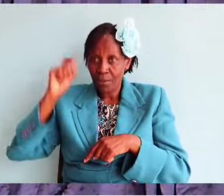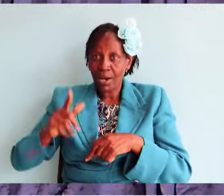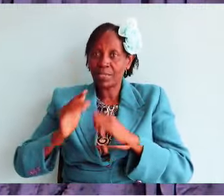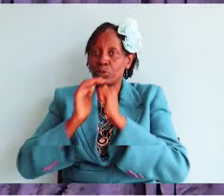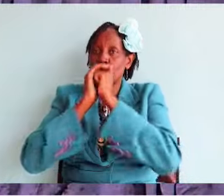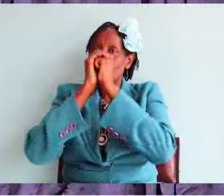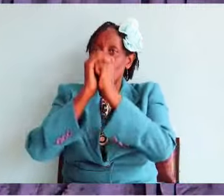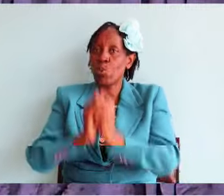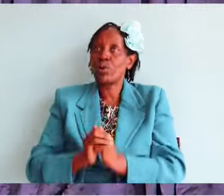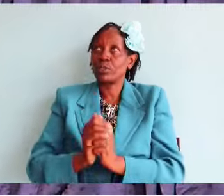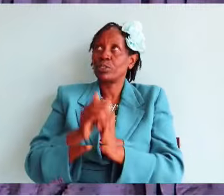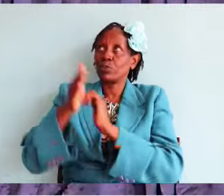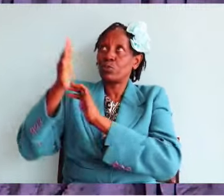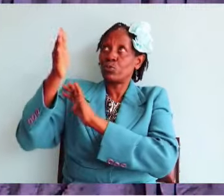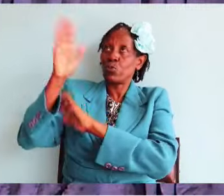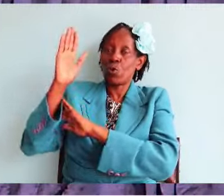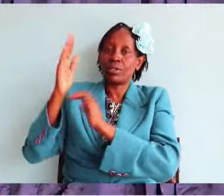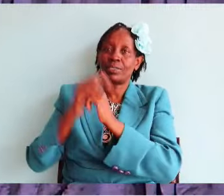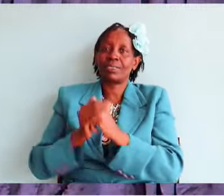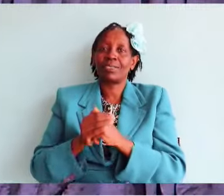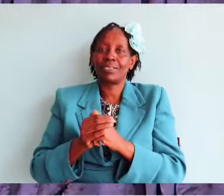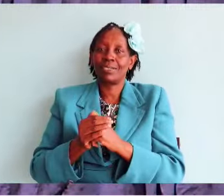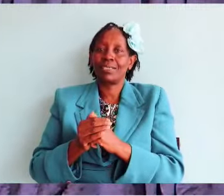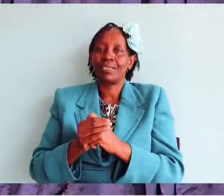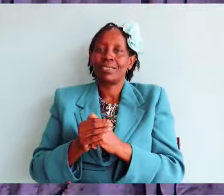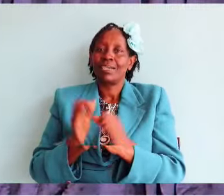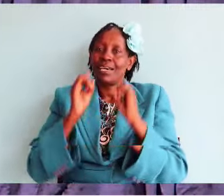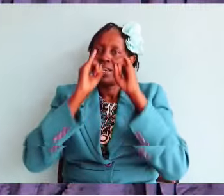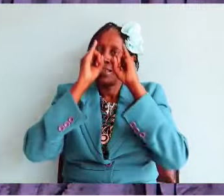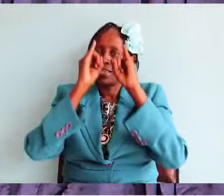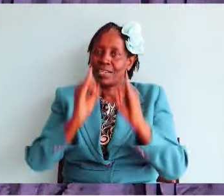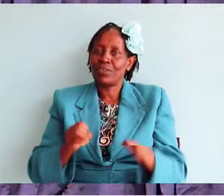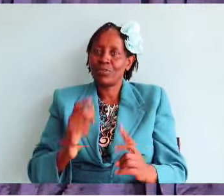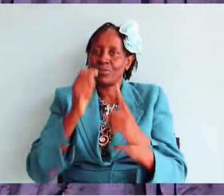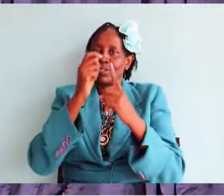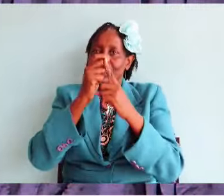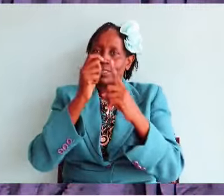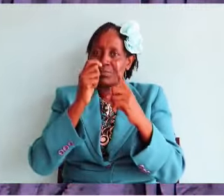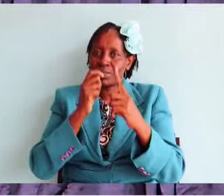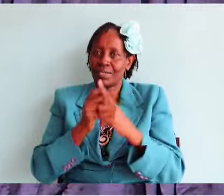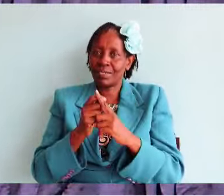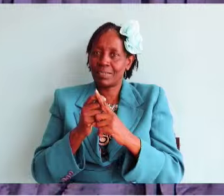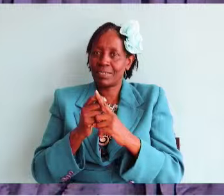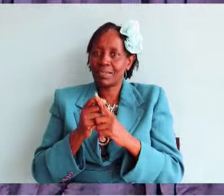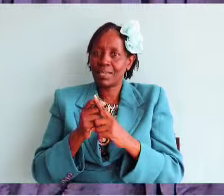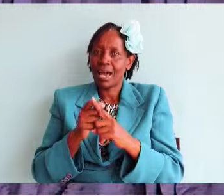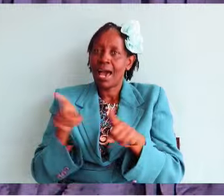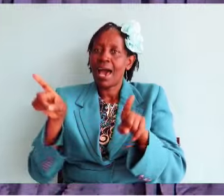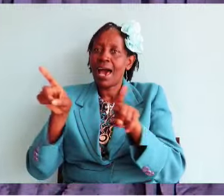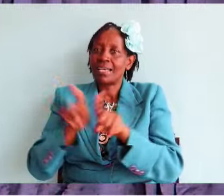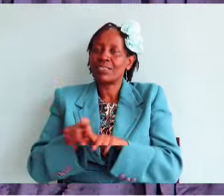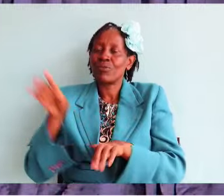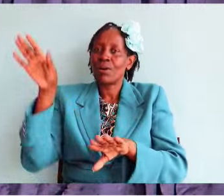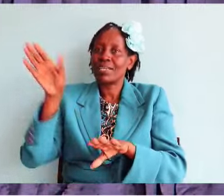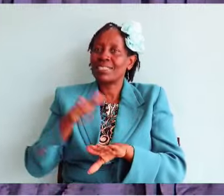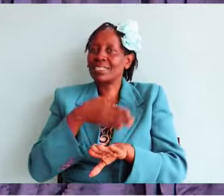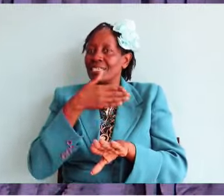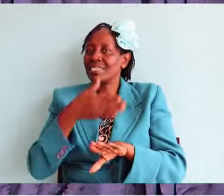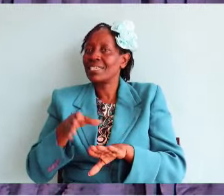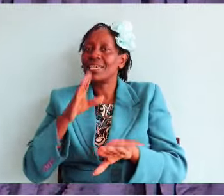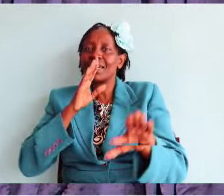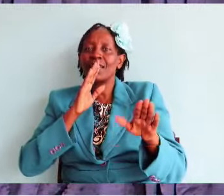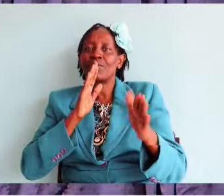Because even in the New Testament, you hear as they were singing and praising their God, what